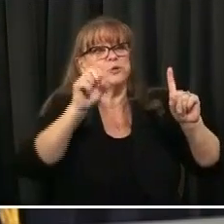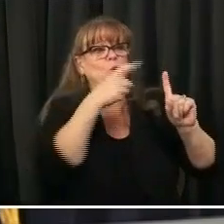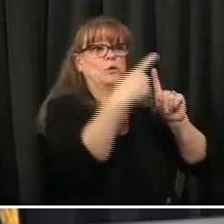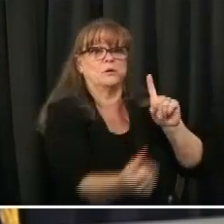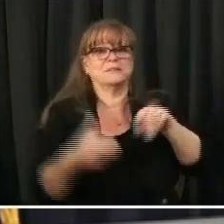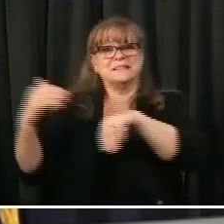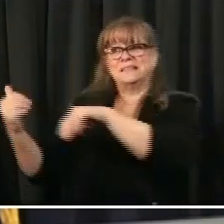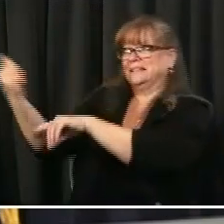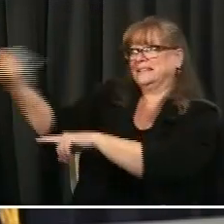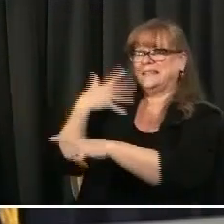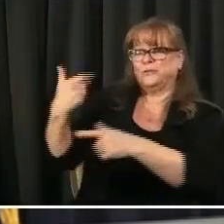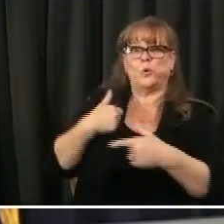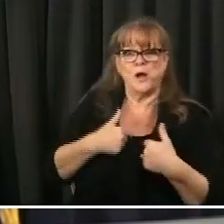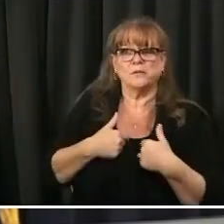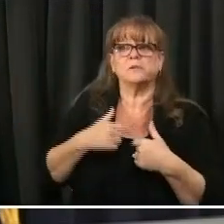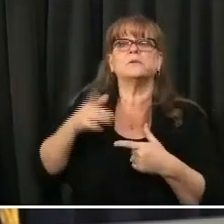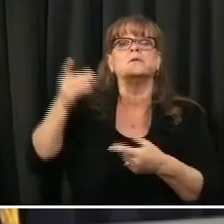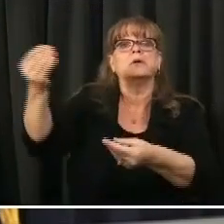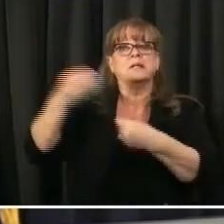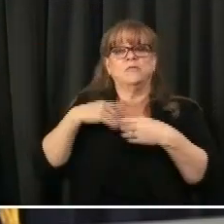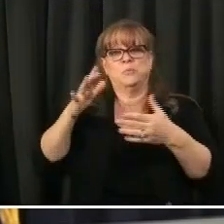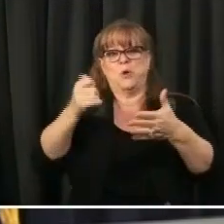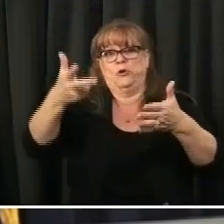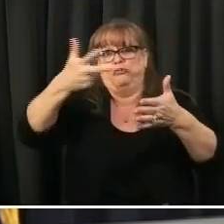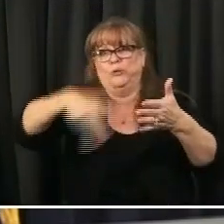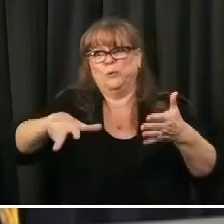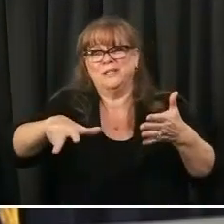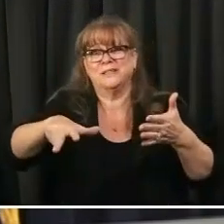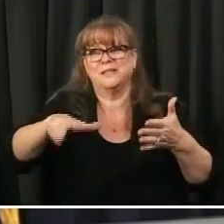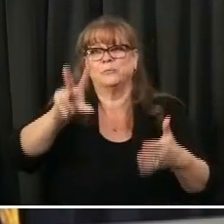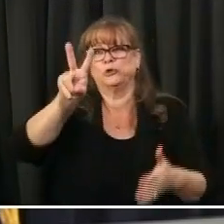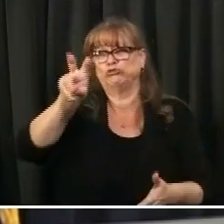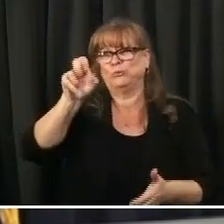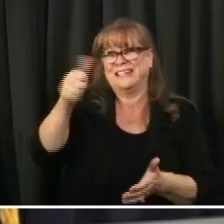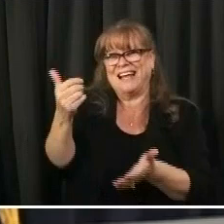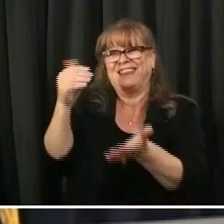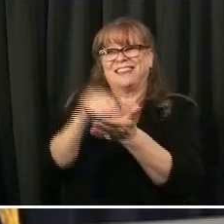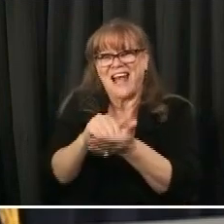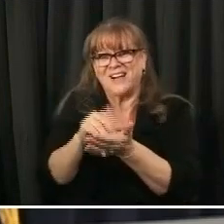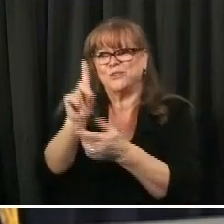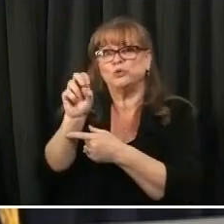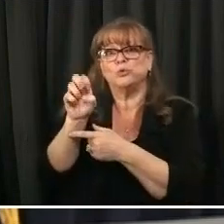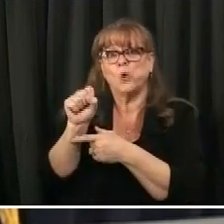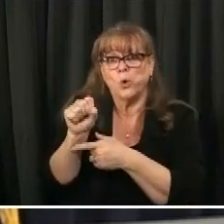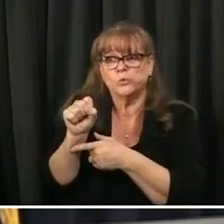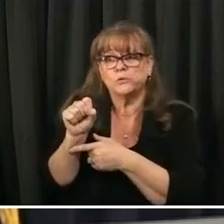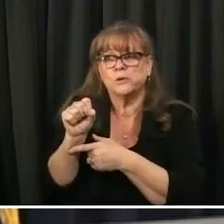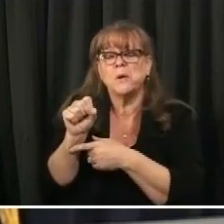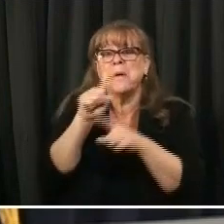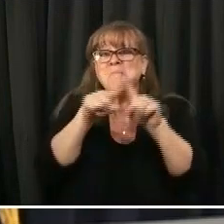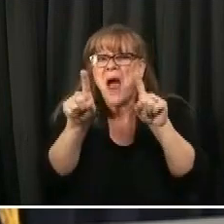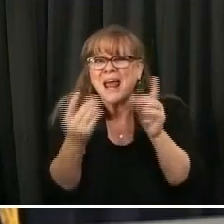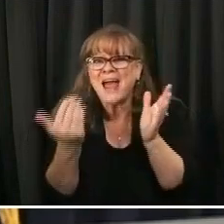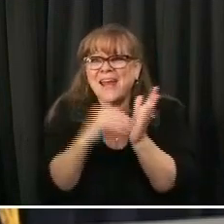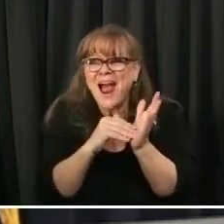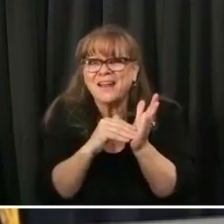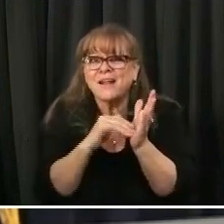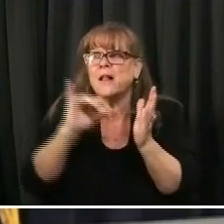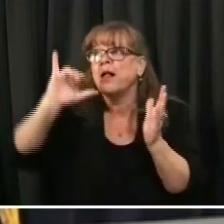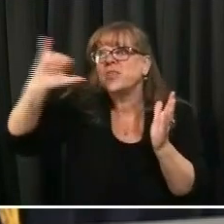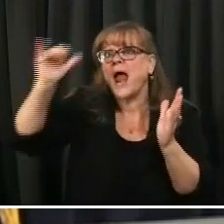3 weeks supply in 1 week for Colorado, about 210,000 or so doses. And that was